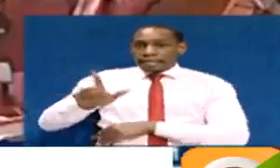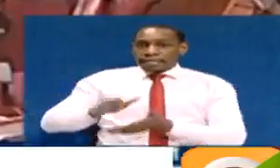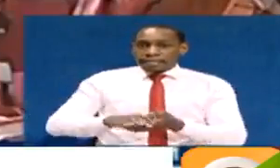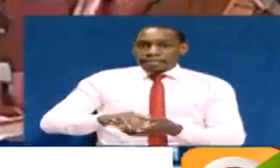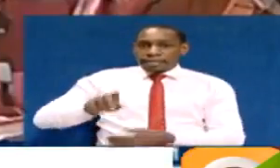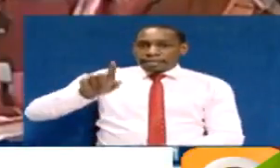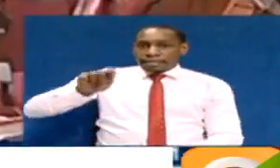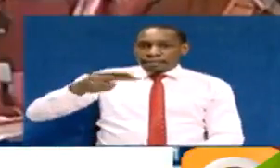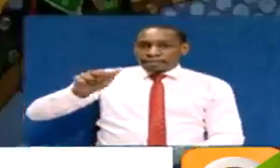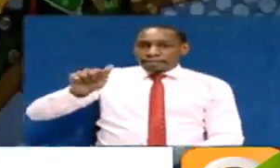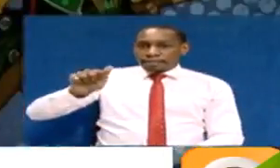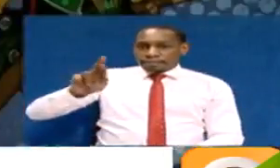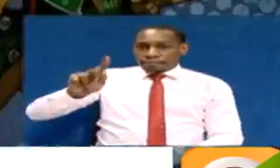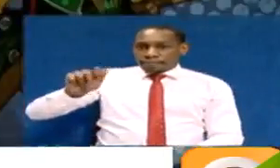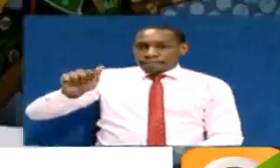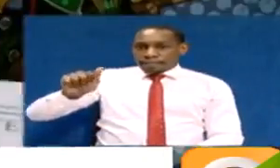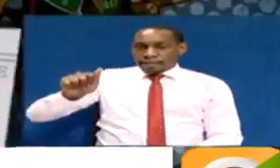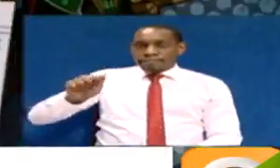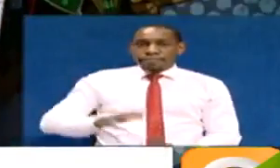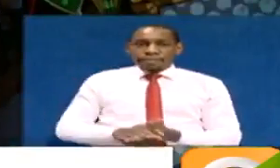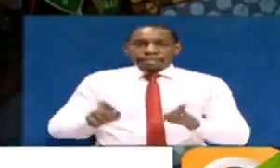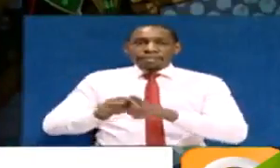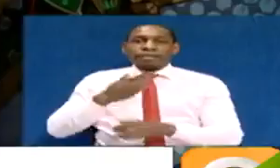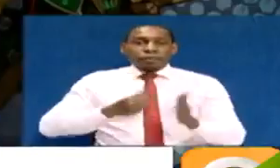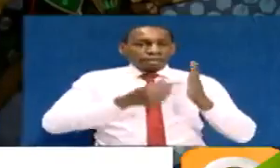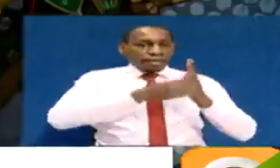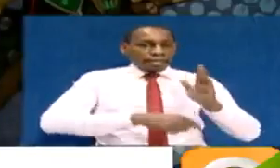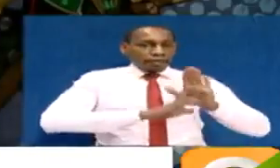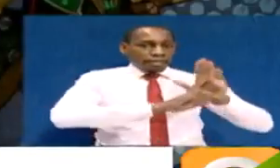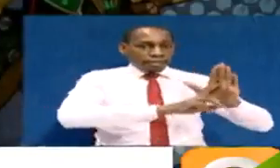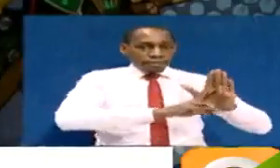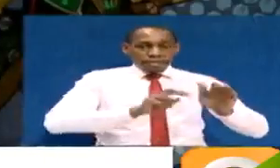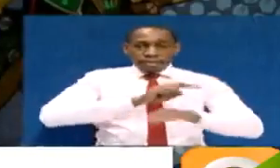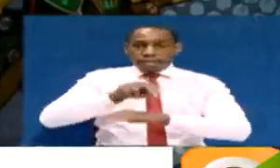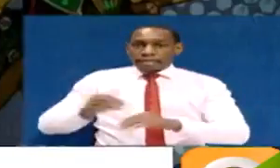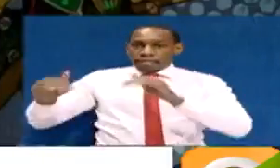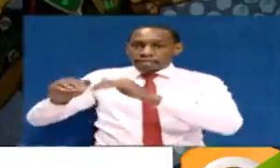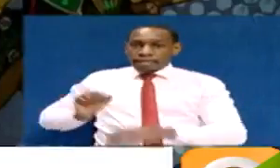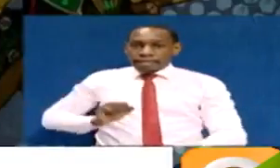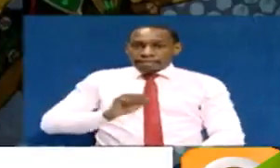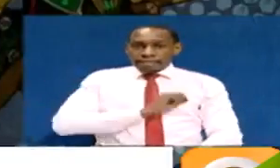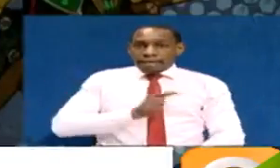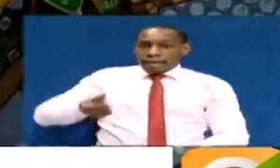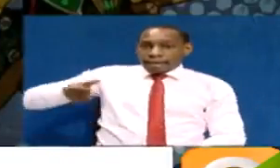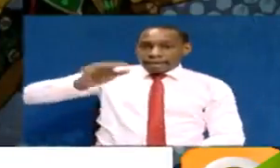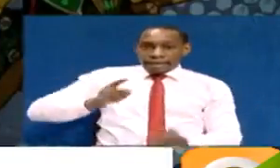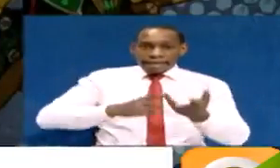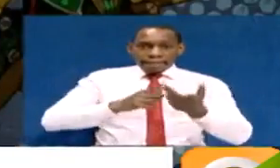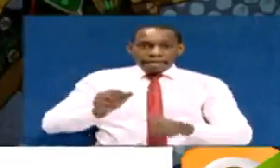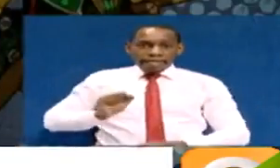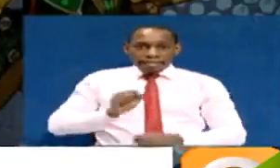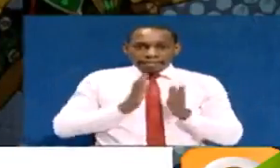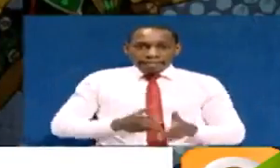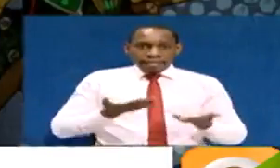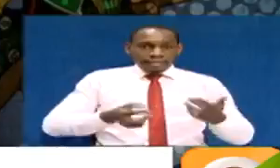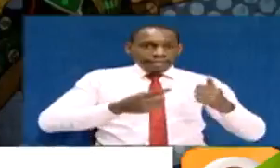and Tharaka Nithi counties. Likewise, the senator wants articles on representation in the National Assembly and the Senate, increasing the number of senators